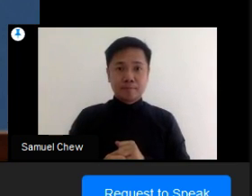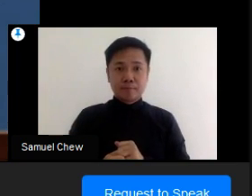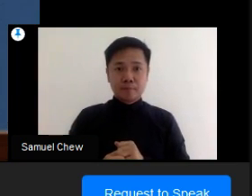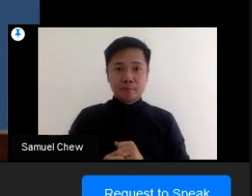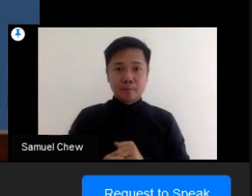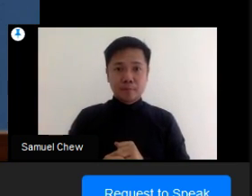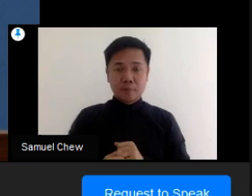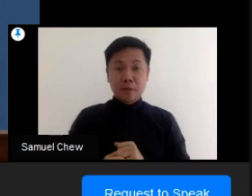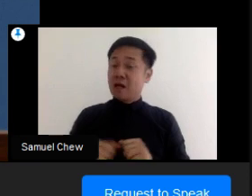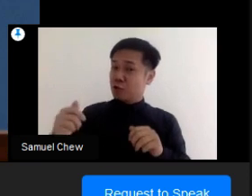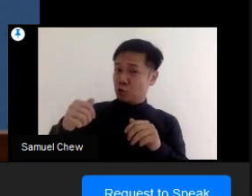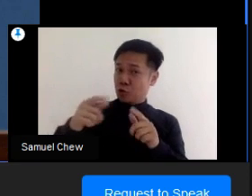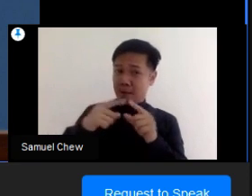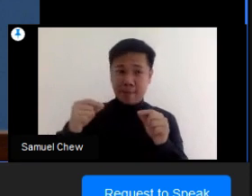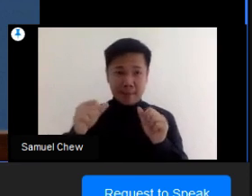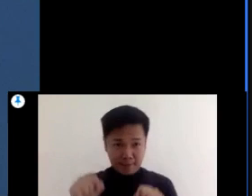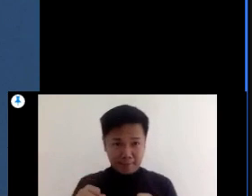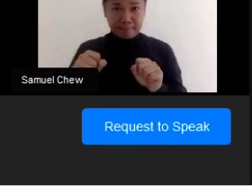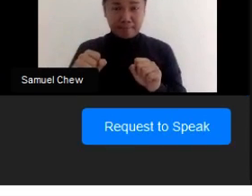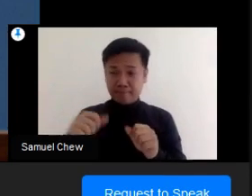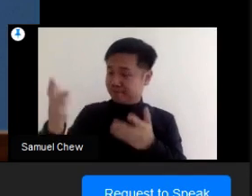Japan to take the floor?